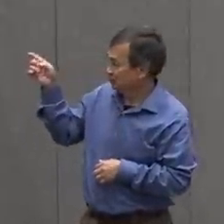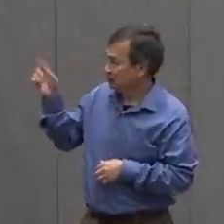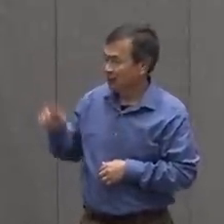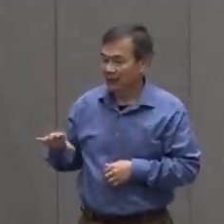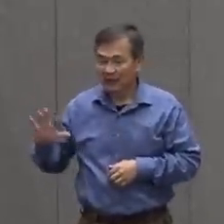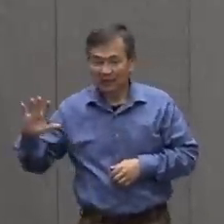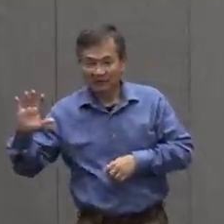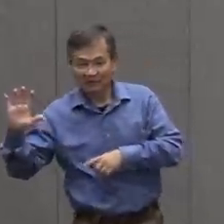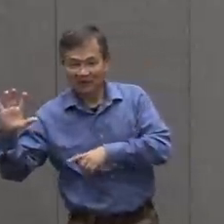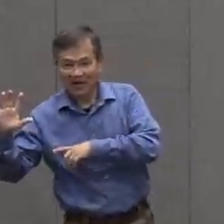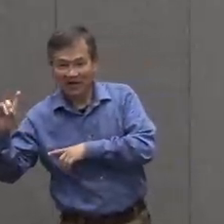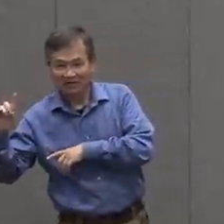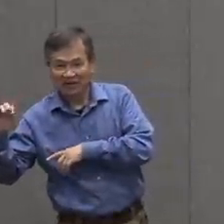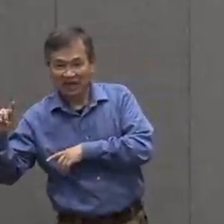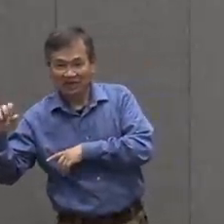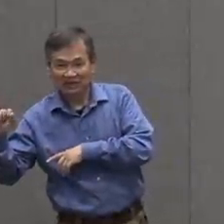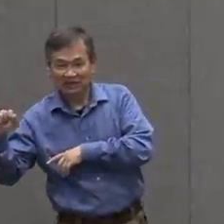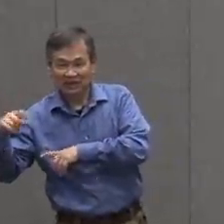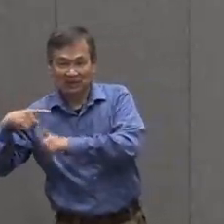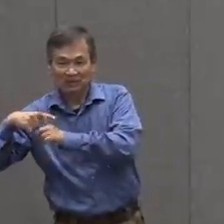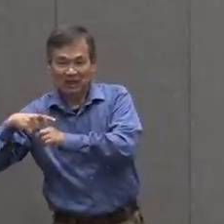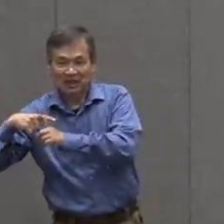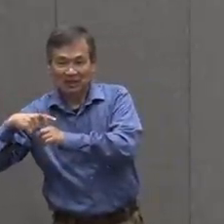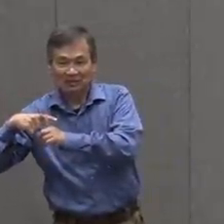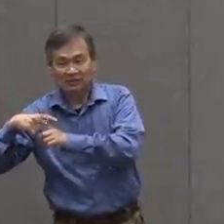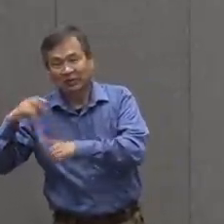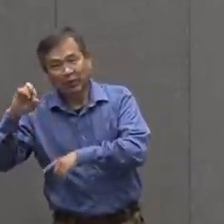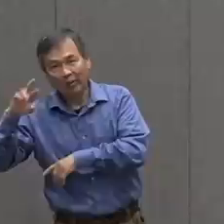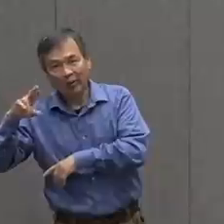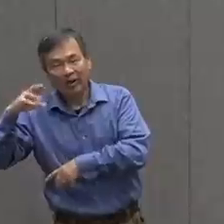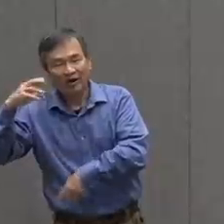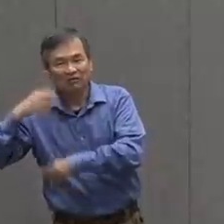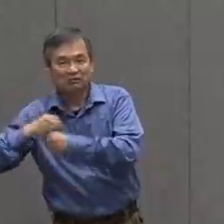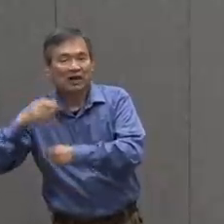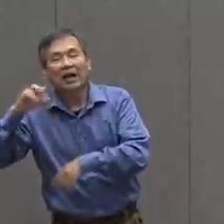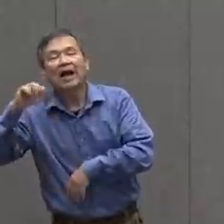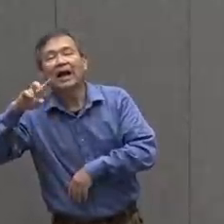5 dots plus or and